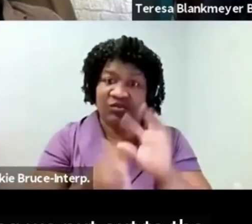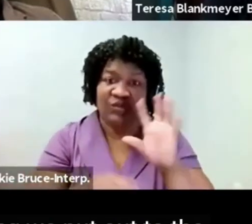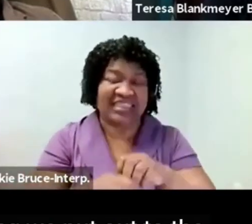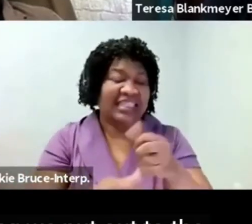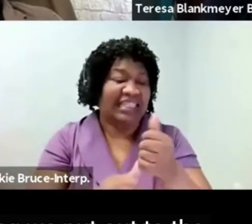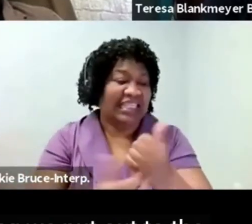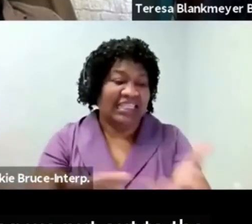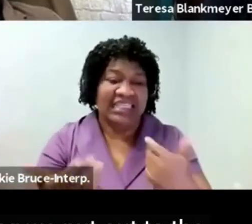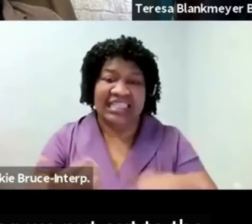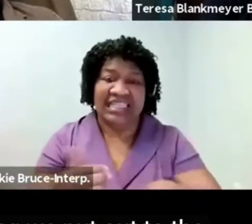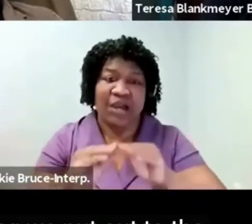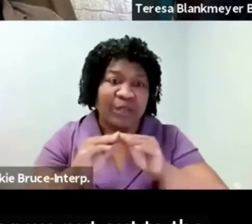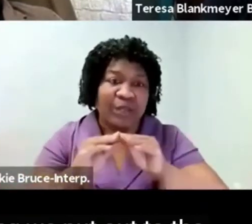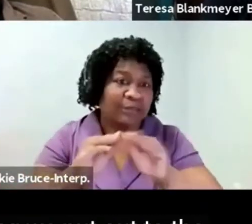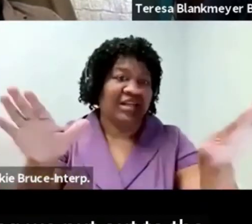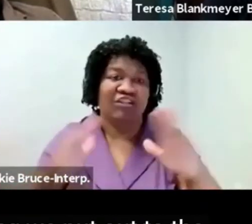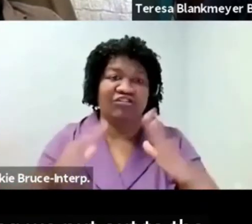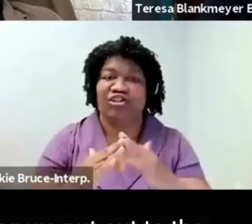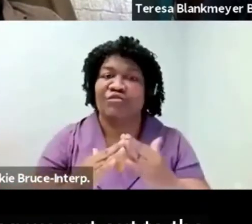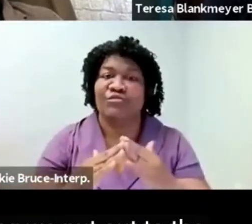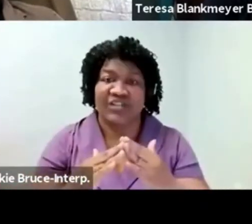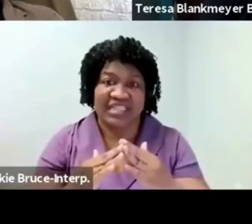anything that we put out to the community.